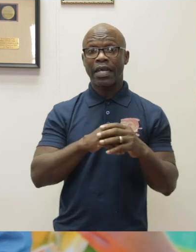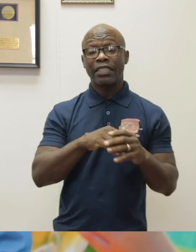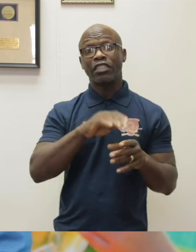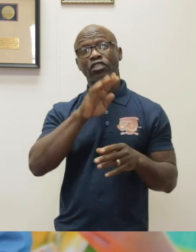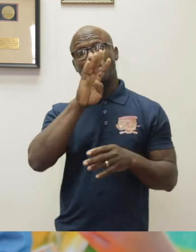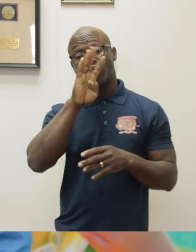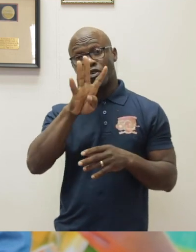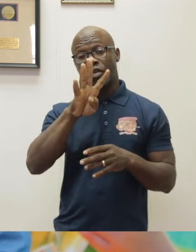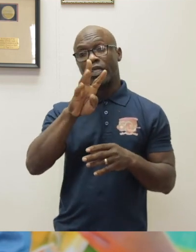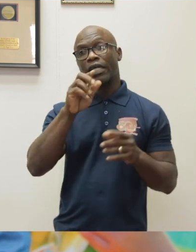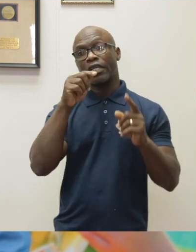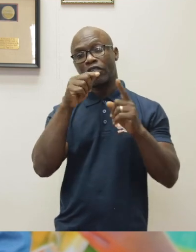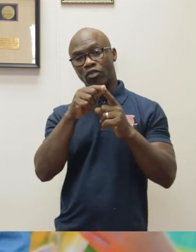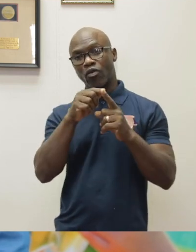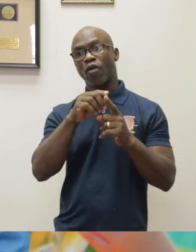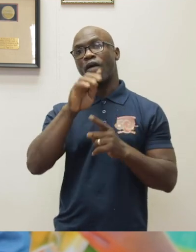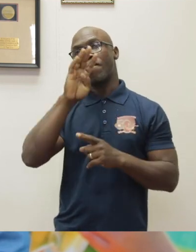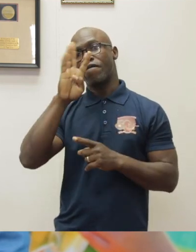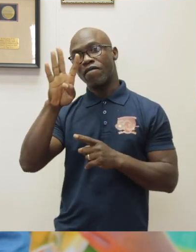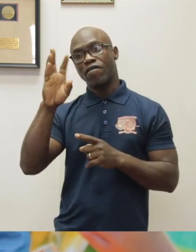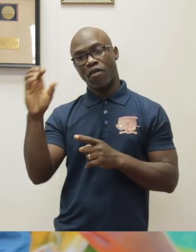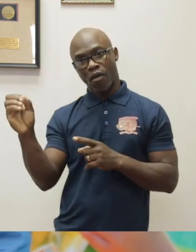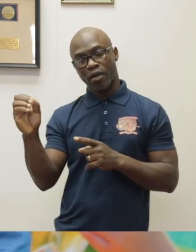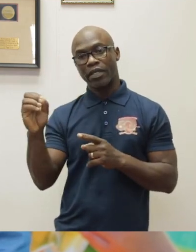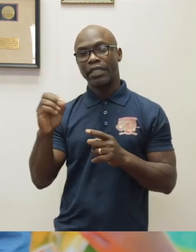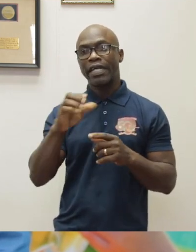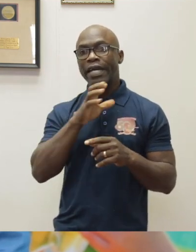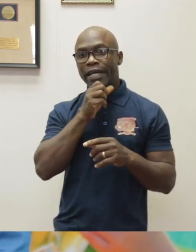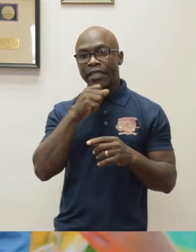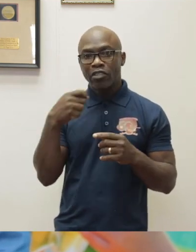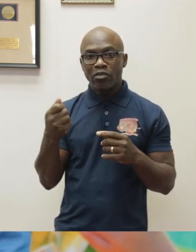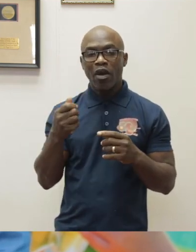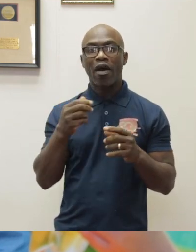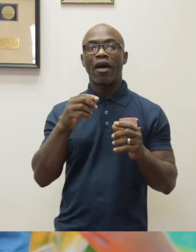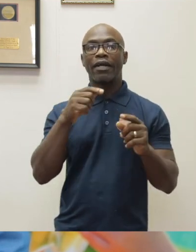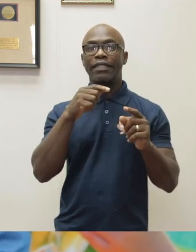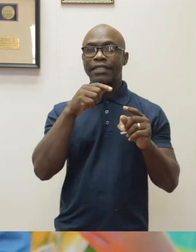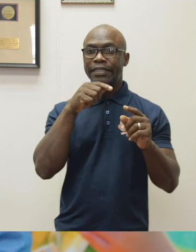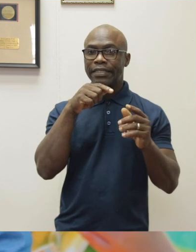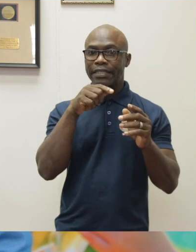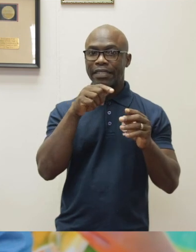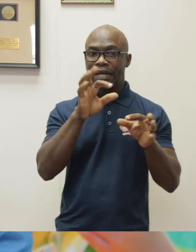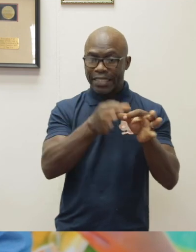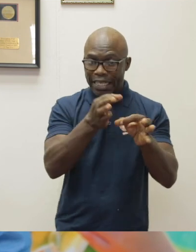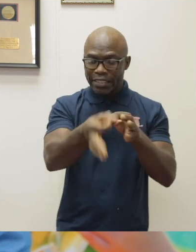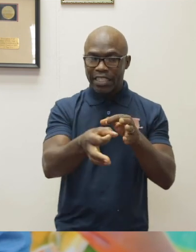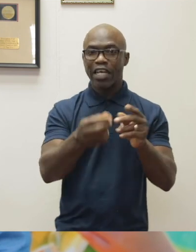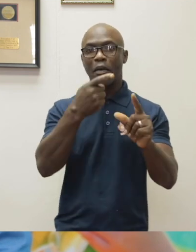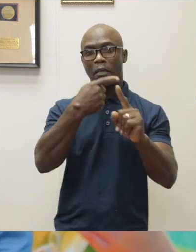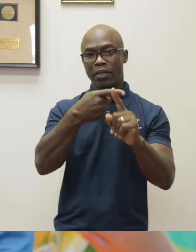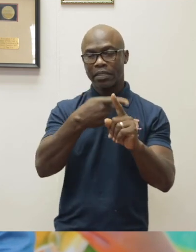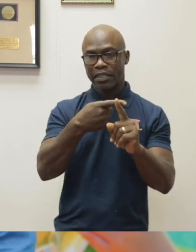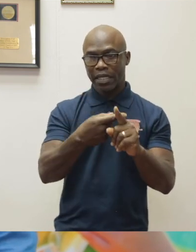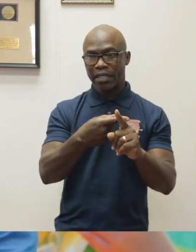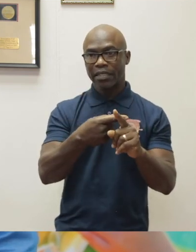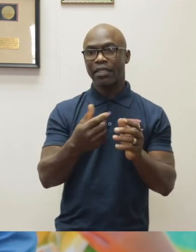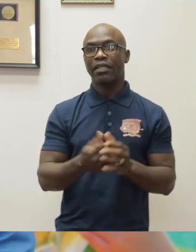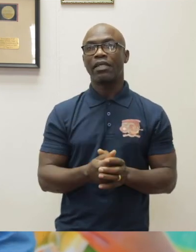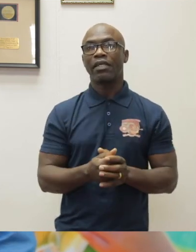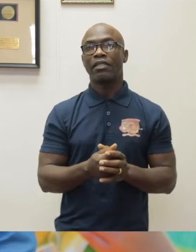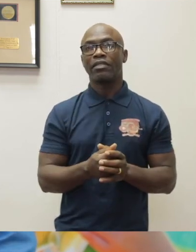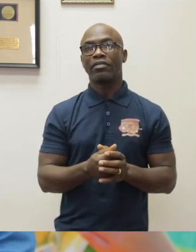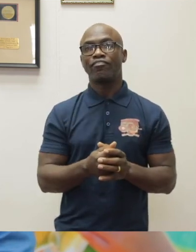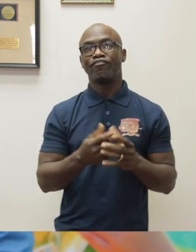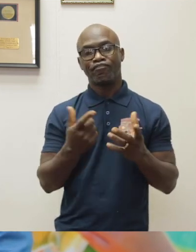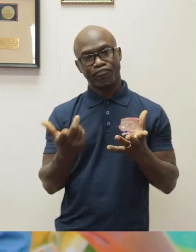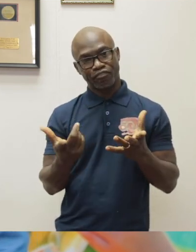49 years age group, most of those who tested positive, almost 4 to 1, are males as